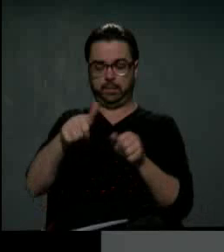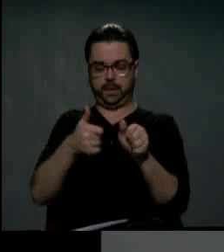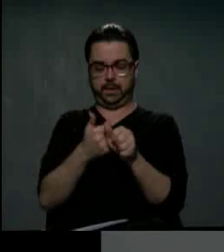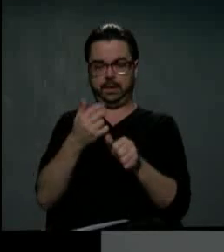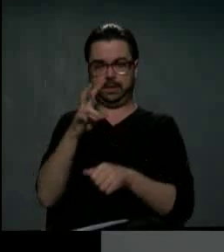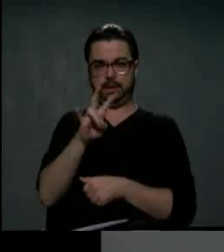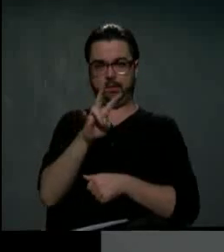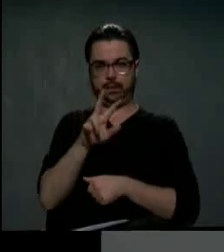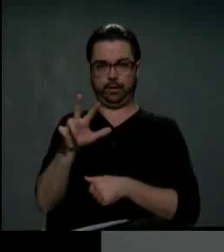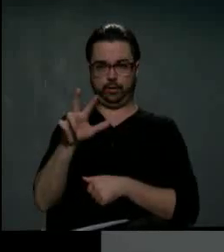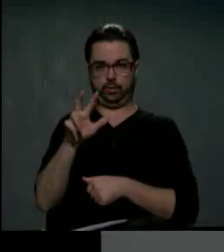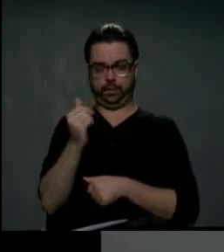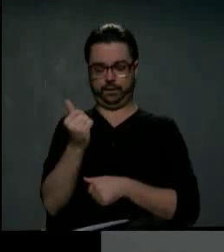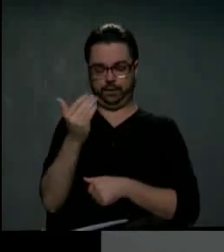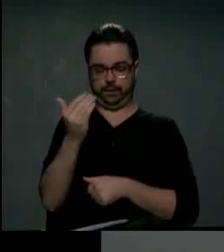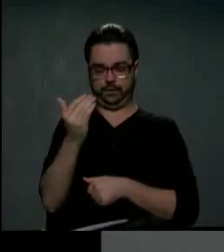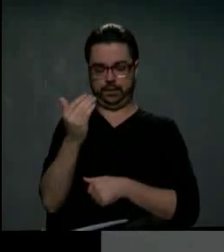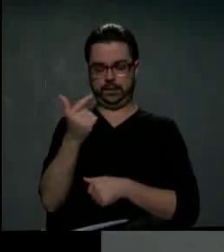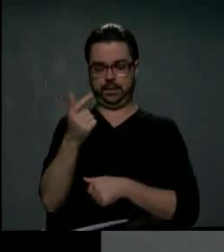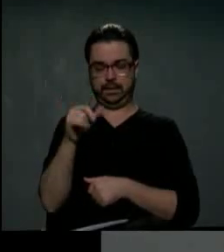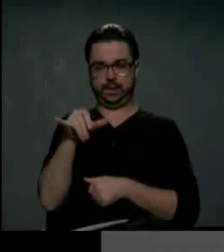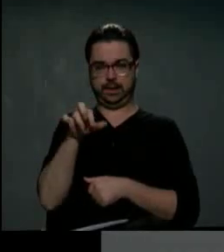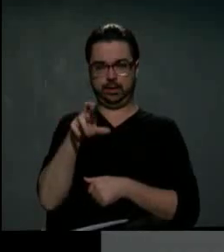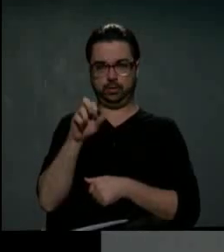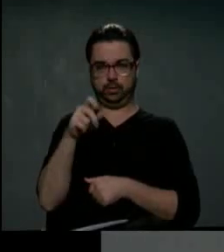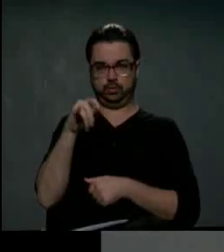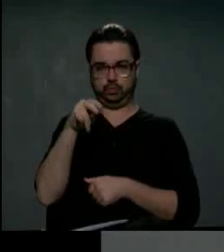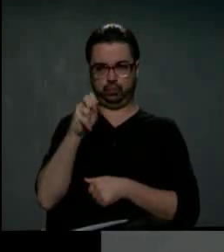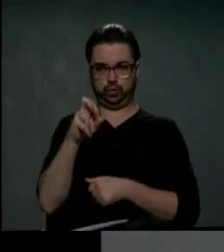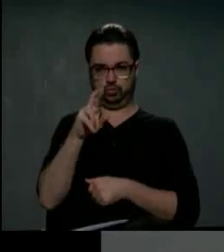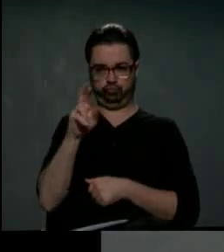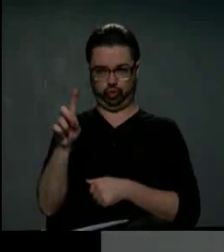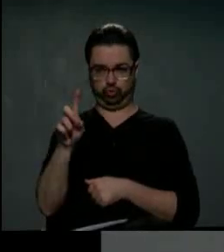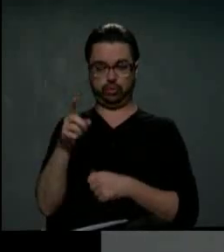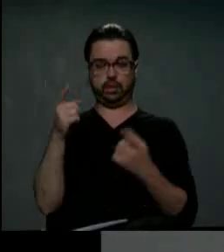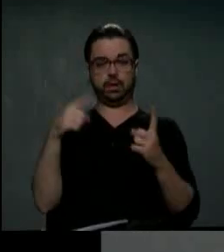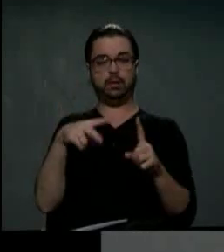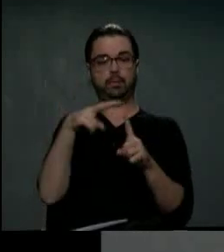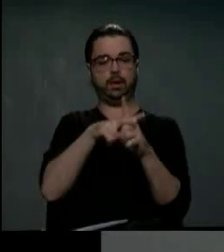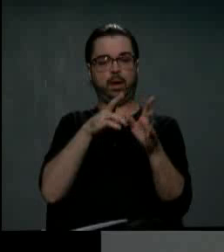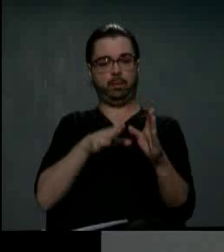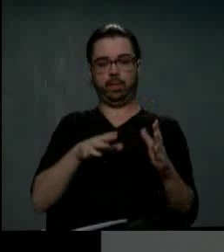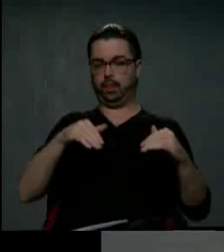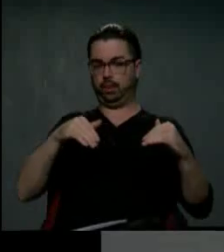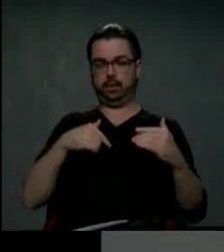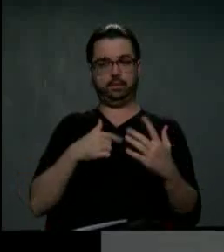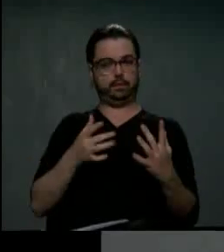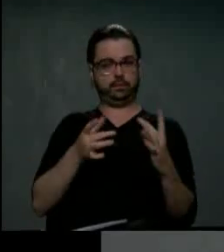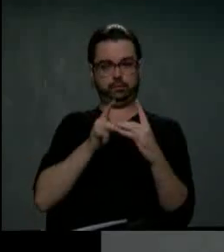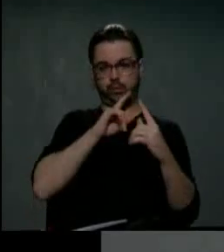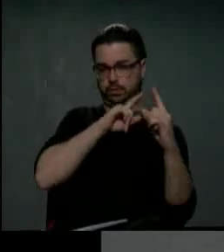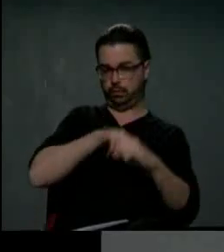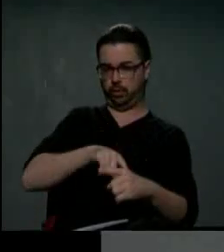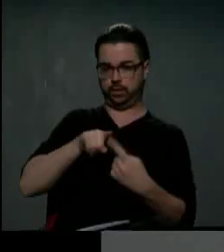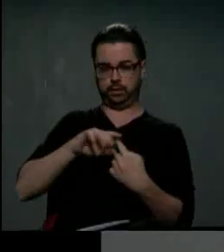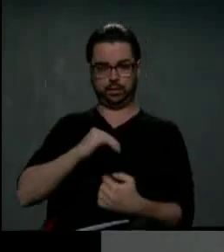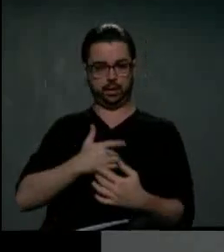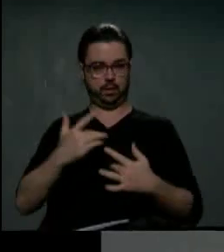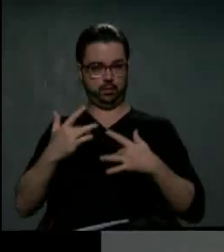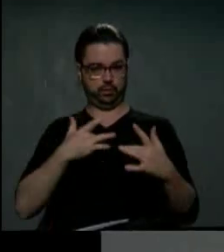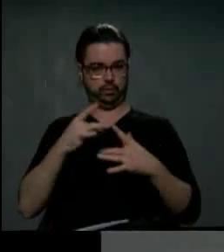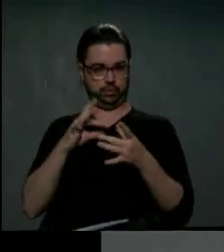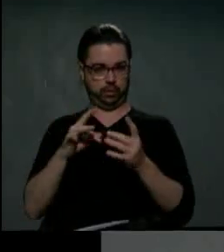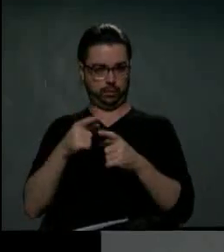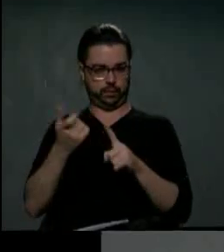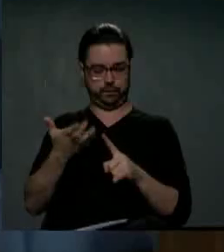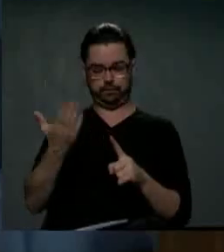respond to comments raised at the June 6, 2018 Subdivision Committee meeting. Staff recommends deferral of this item to the August 9, 2018 public